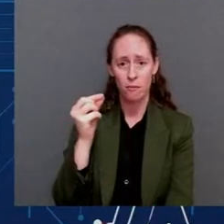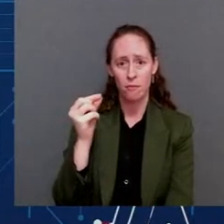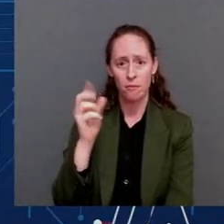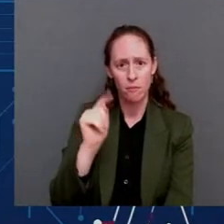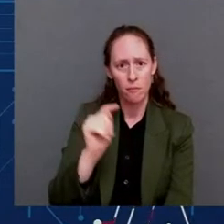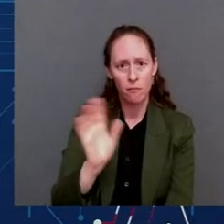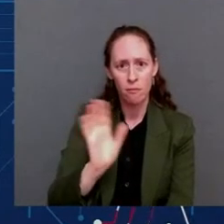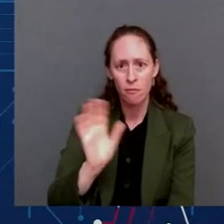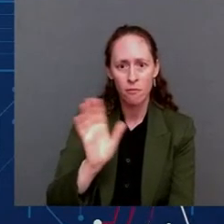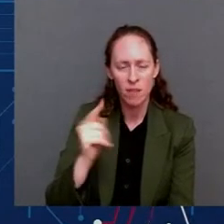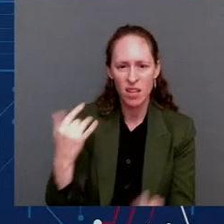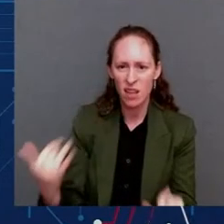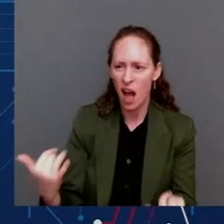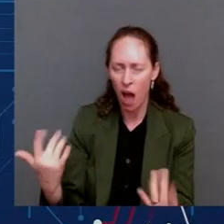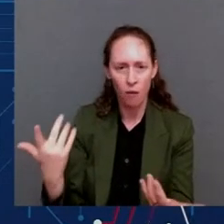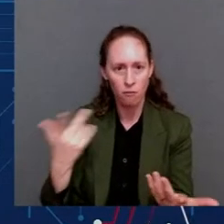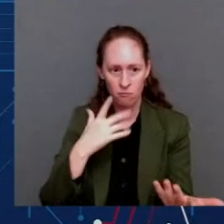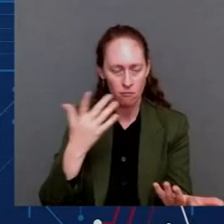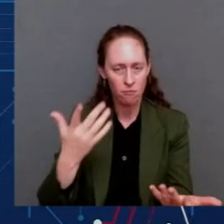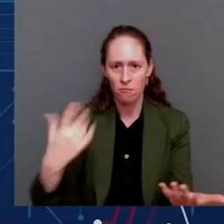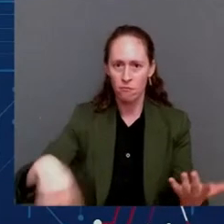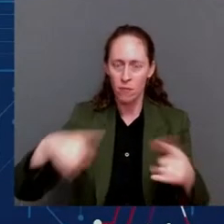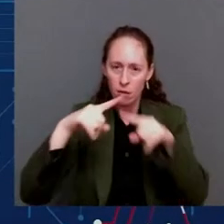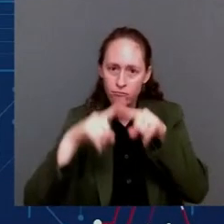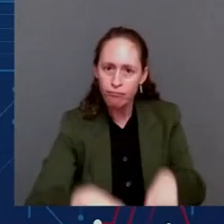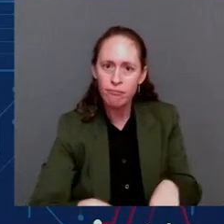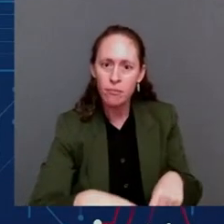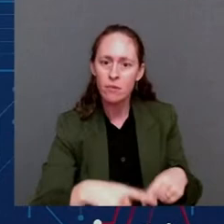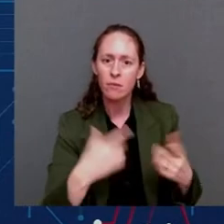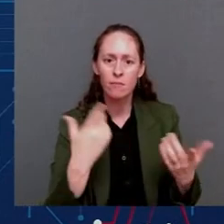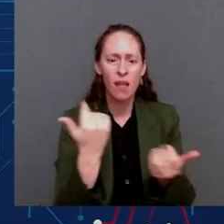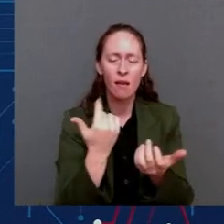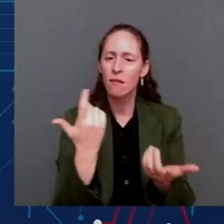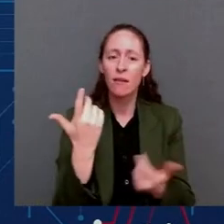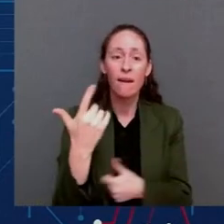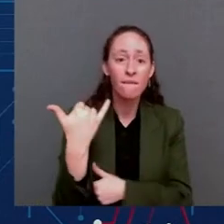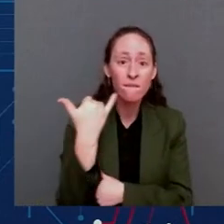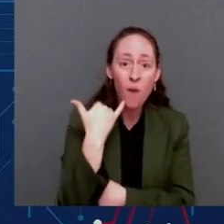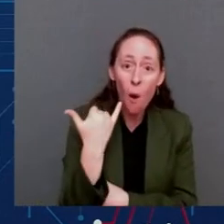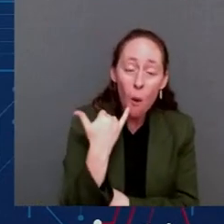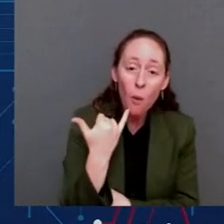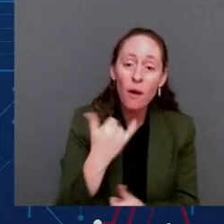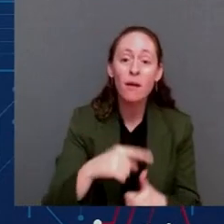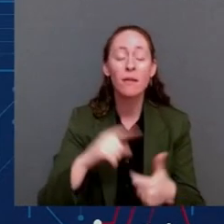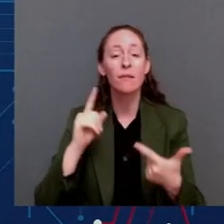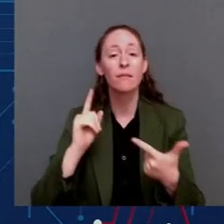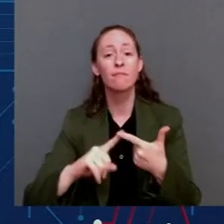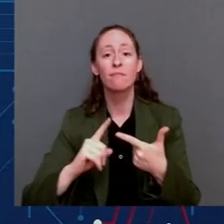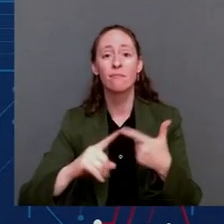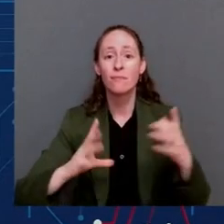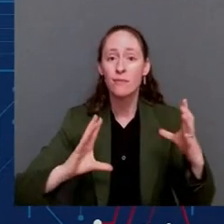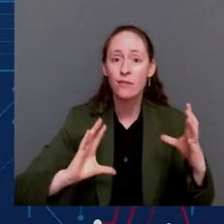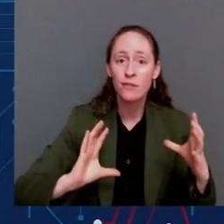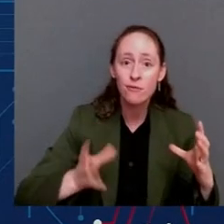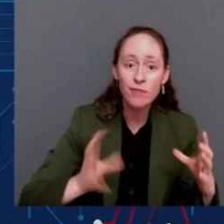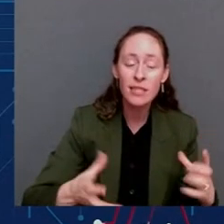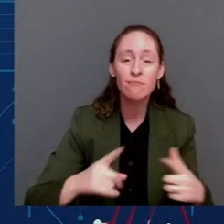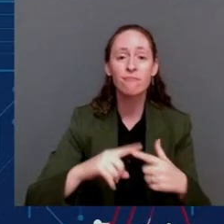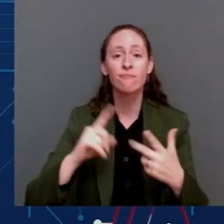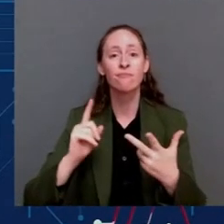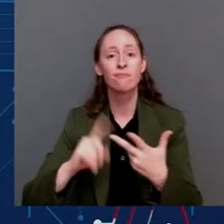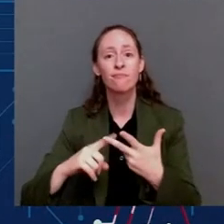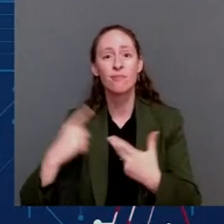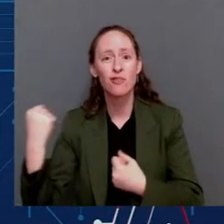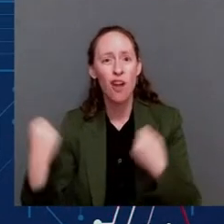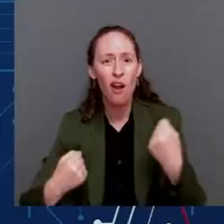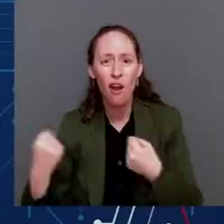from smartphones to dishwashers, to automobiles, and so much more. In fact, the vehicle that the UAW makes in Michigan are used